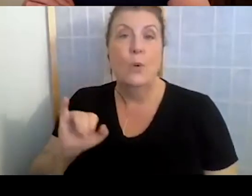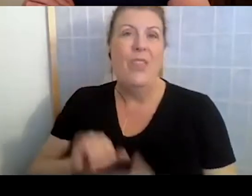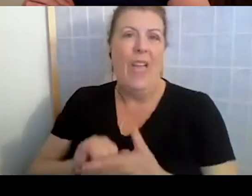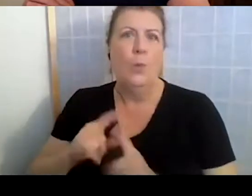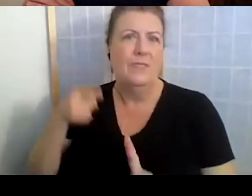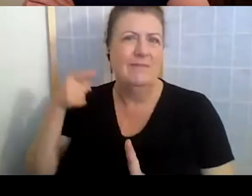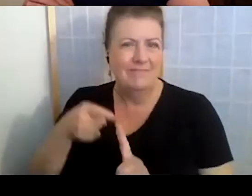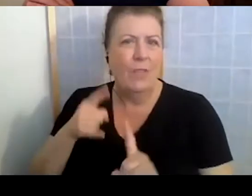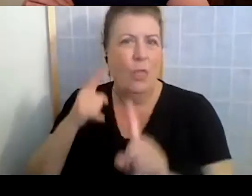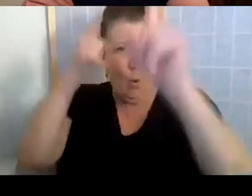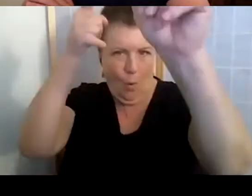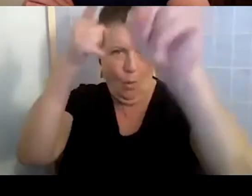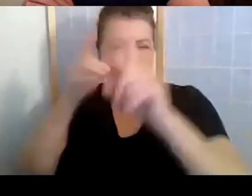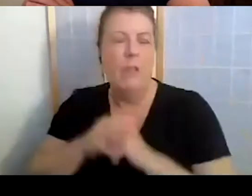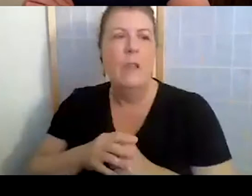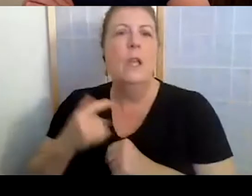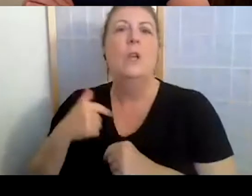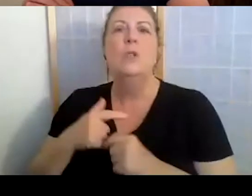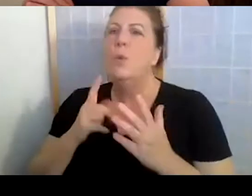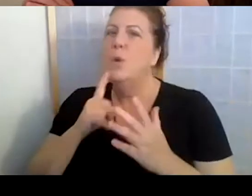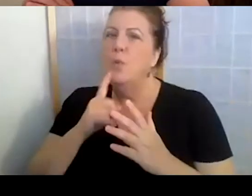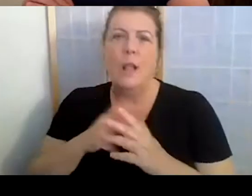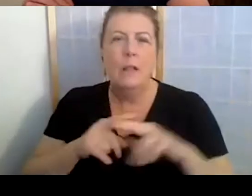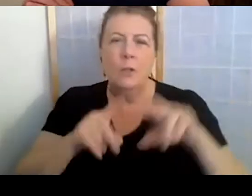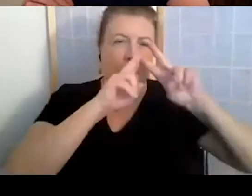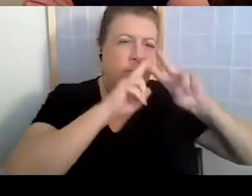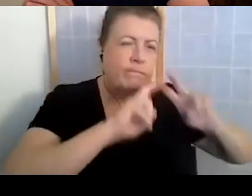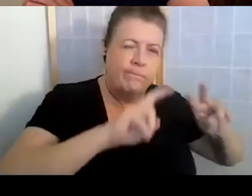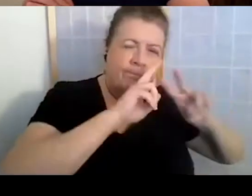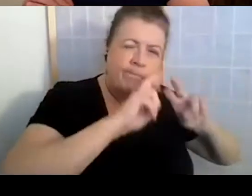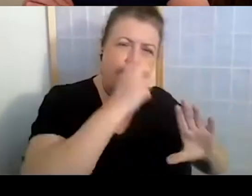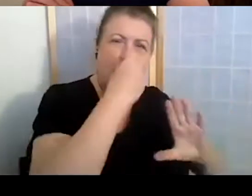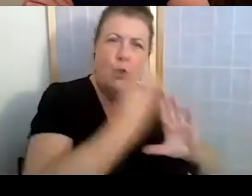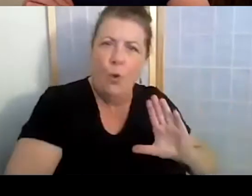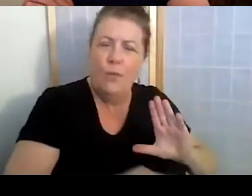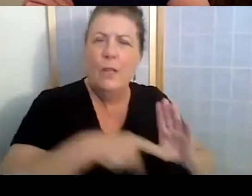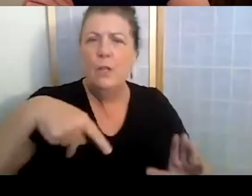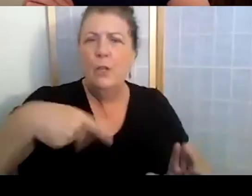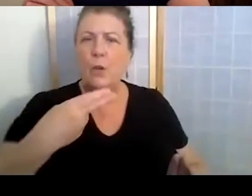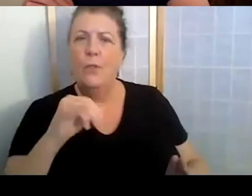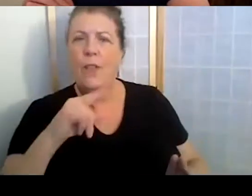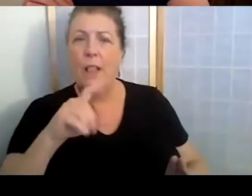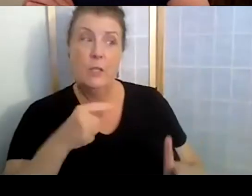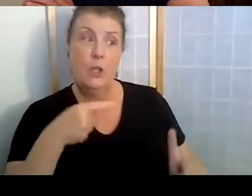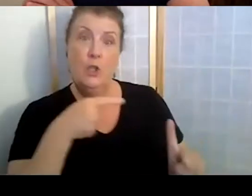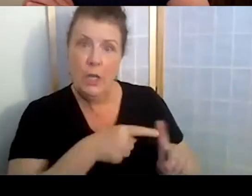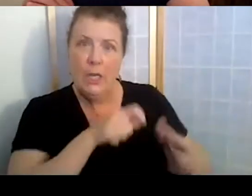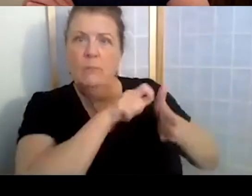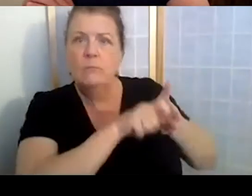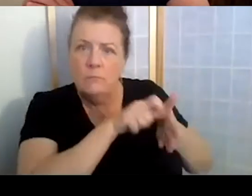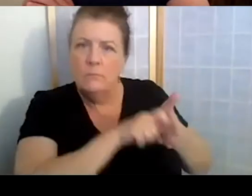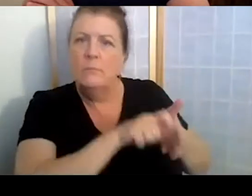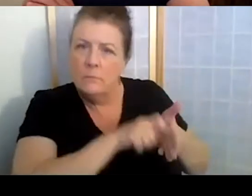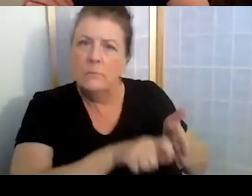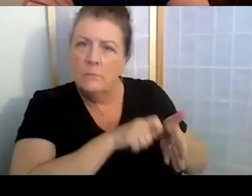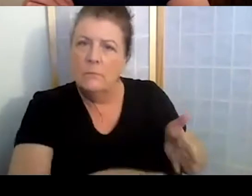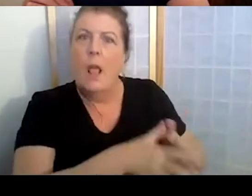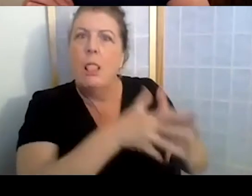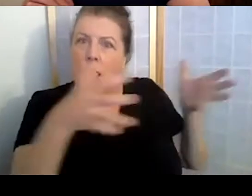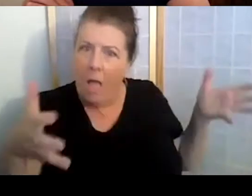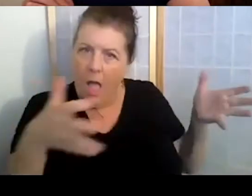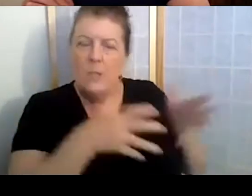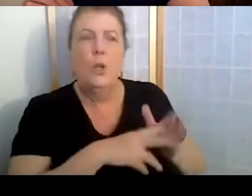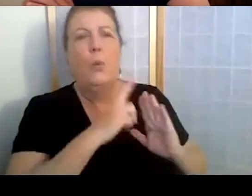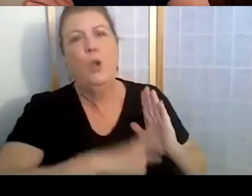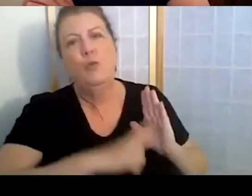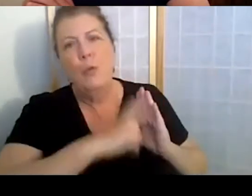the goal there. And so we dove into her, you know, Phyllis's quite prolific. So we read her, mm-hmm. you know, her